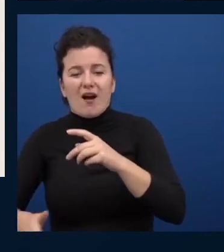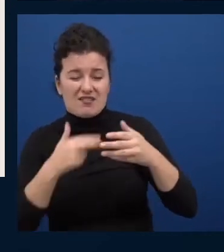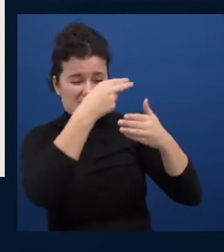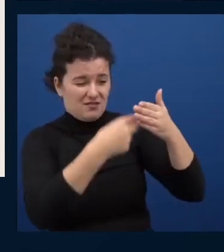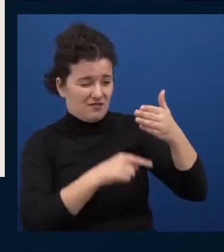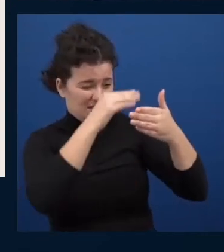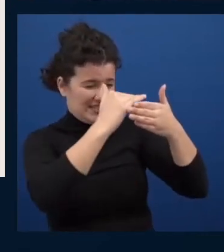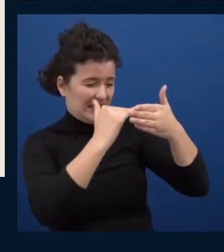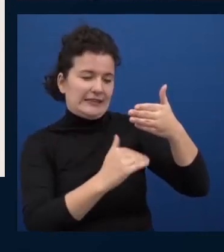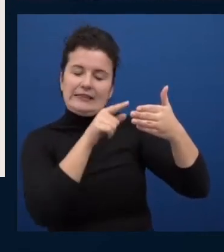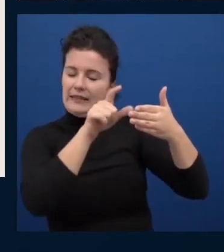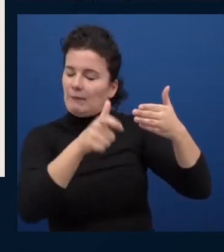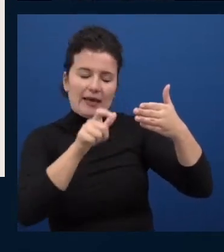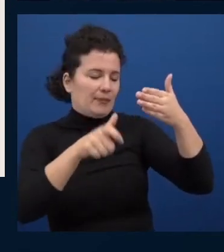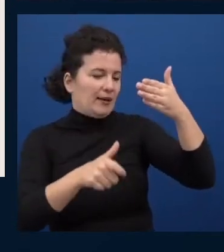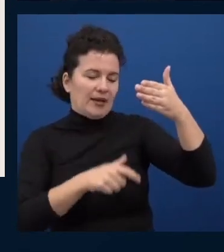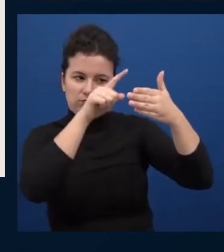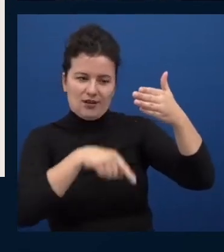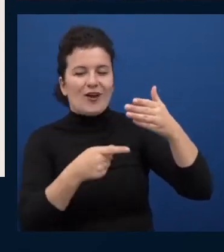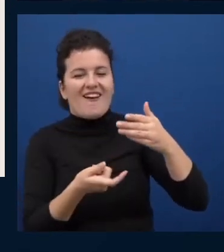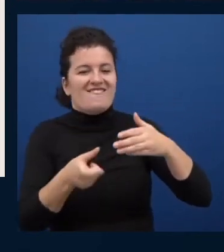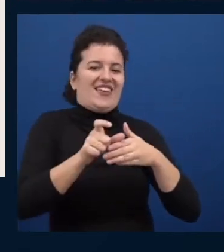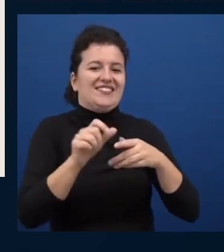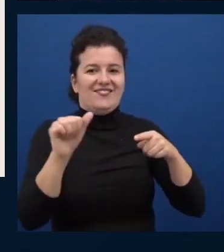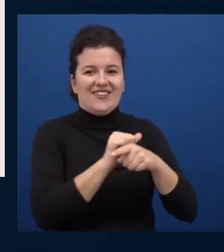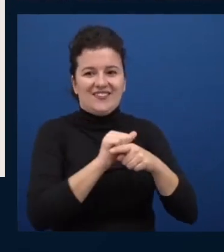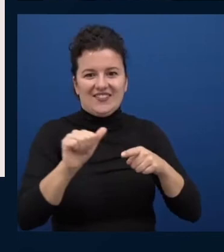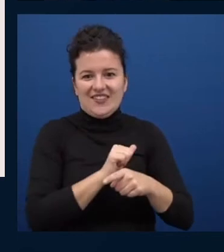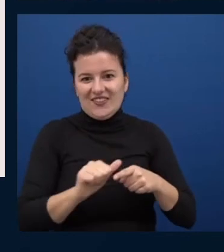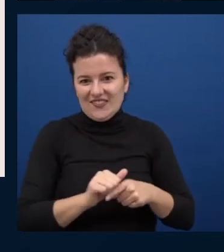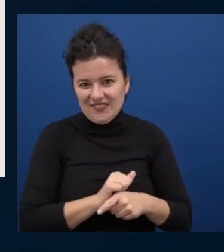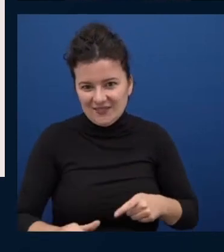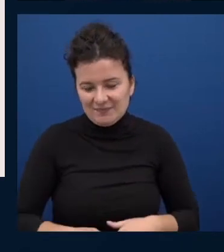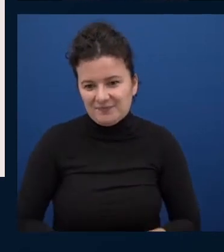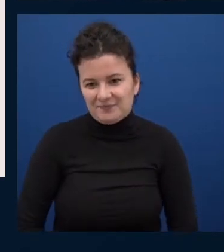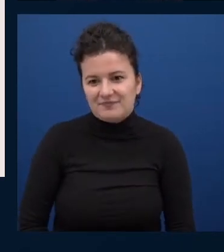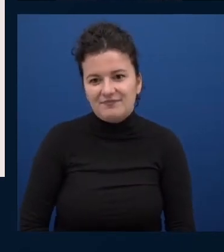to get your bug prioritized is through the bug list on GitHub.